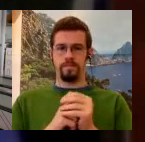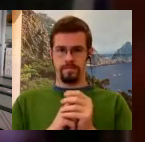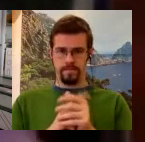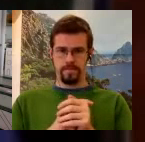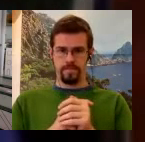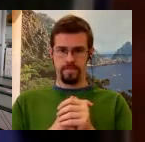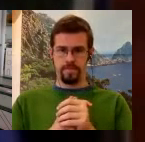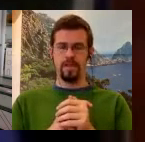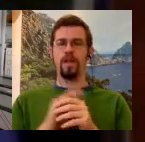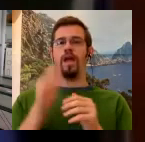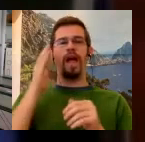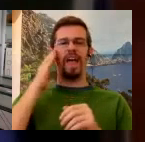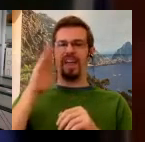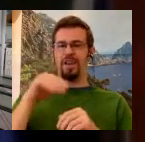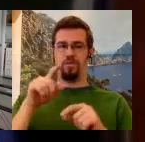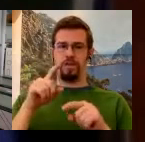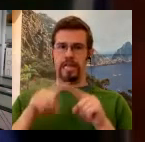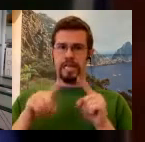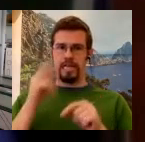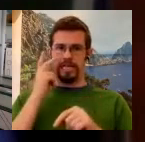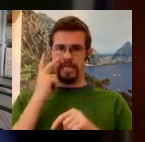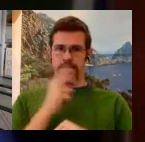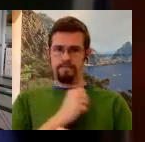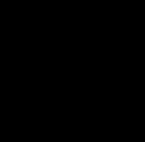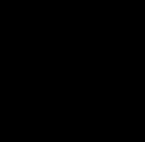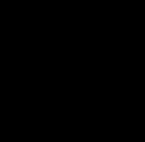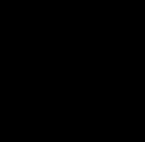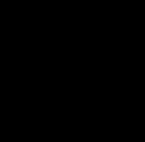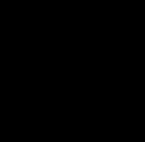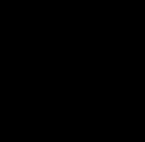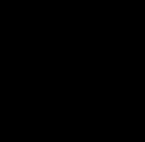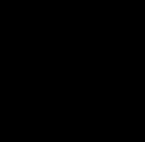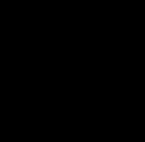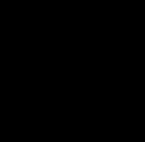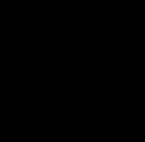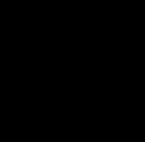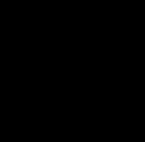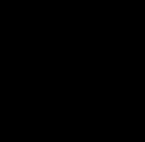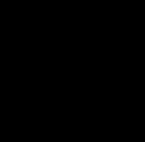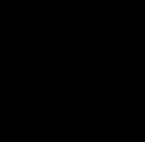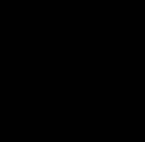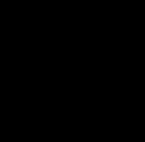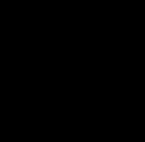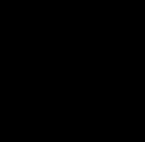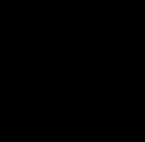and then I'm going to go back to me and Adam so that you can see the interpretation.